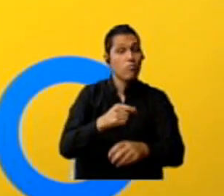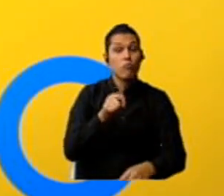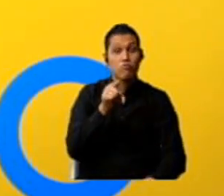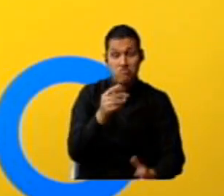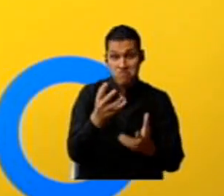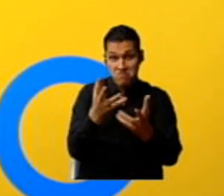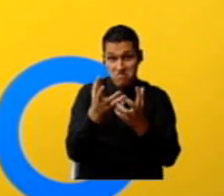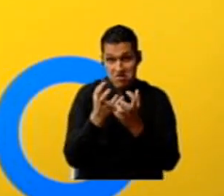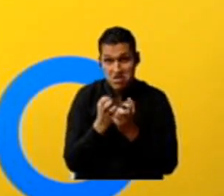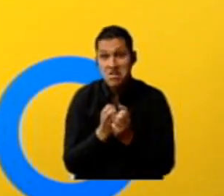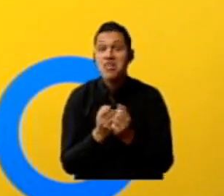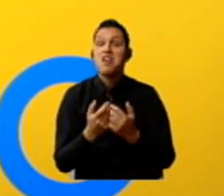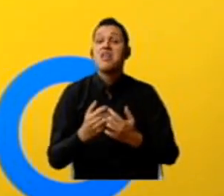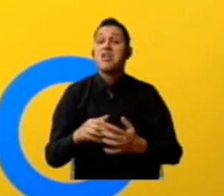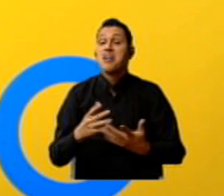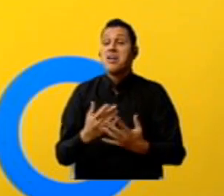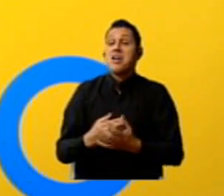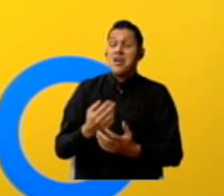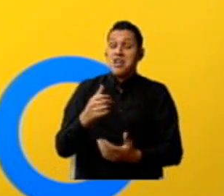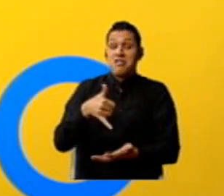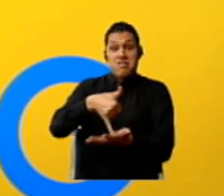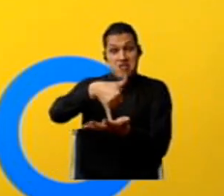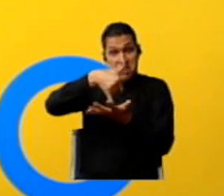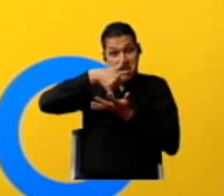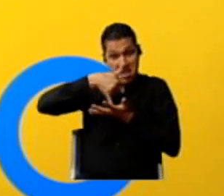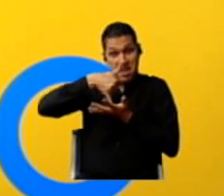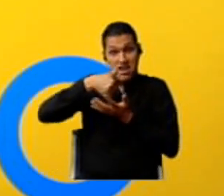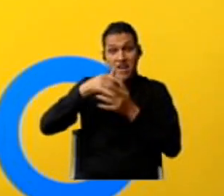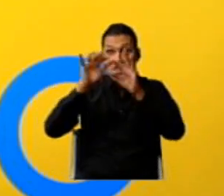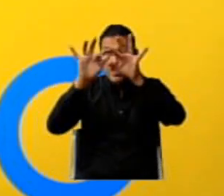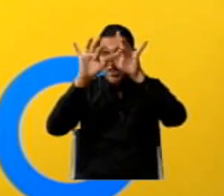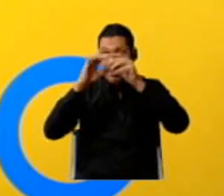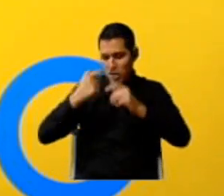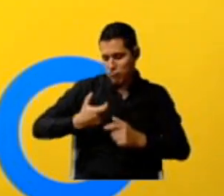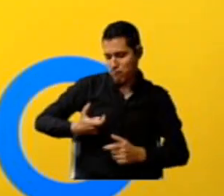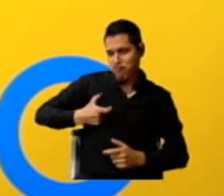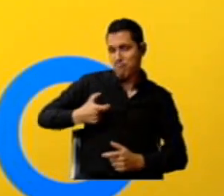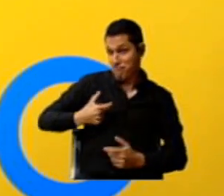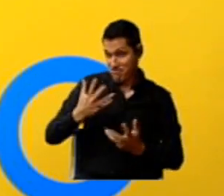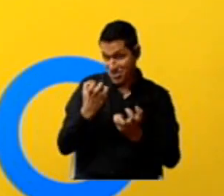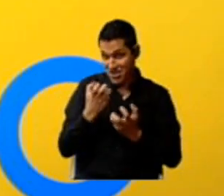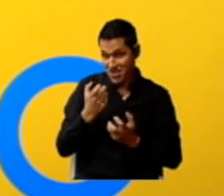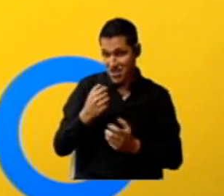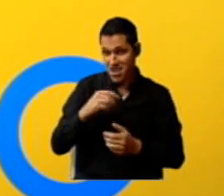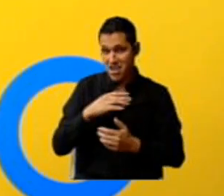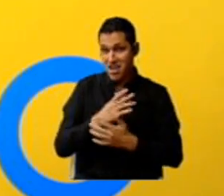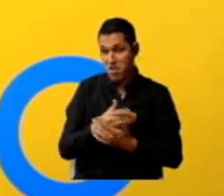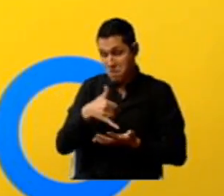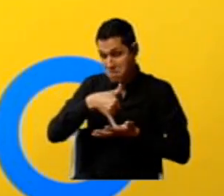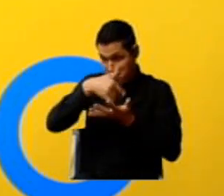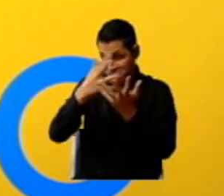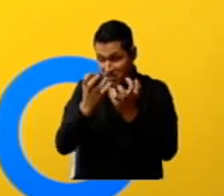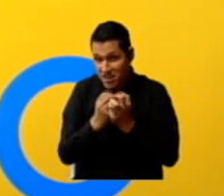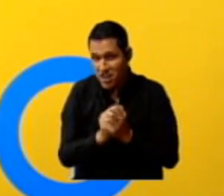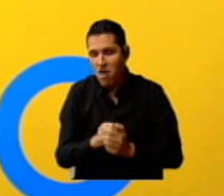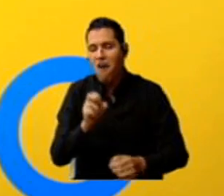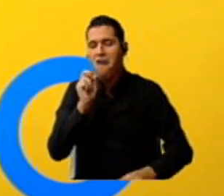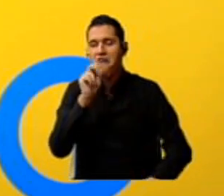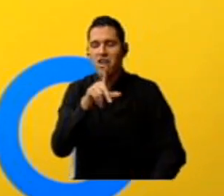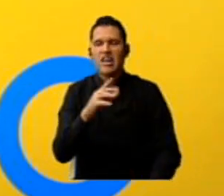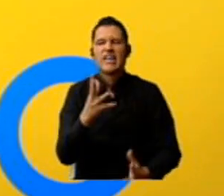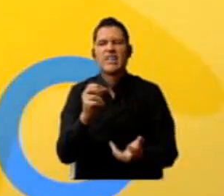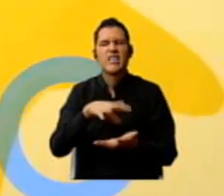some stars? ¿Quieren ganarse unas estrellas? Yes? Okay, Charlotte. Let's see if you, what you